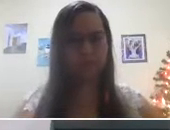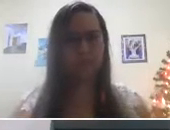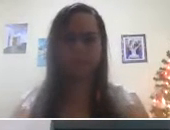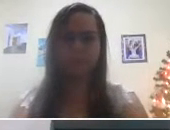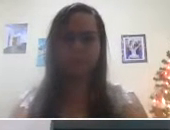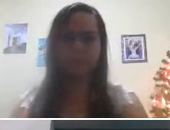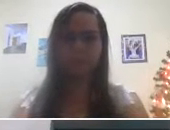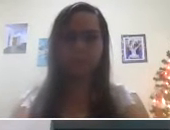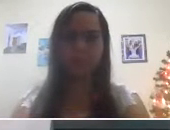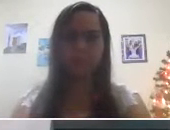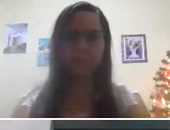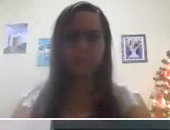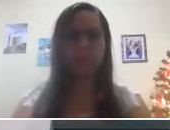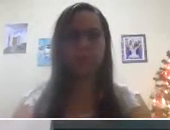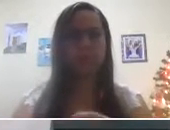Maybe the sign.